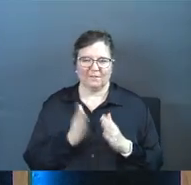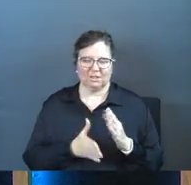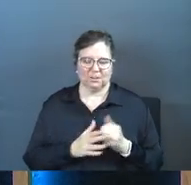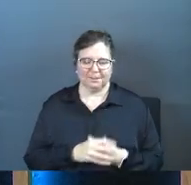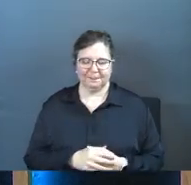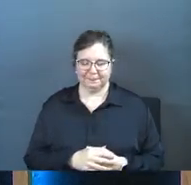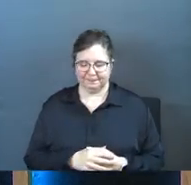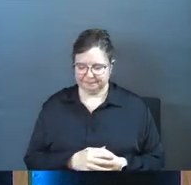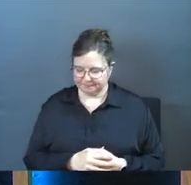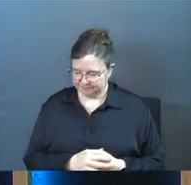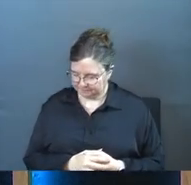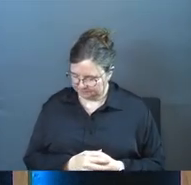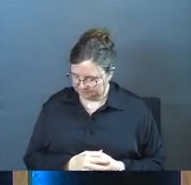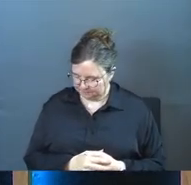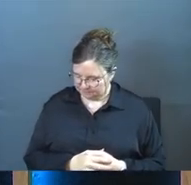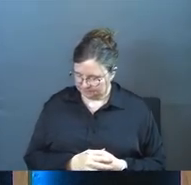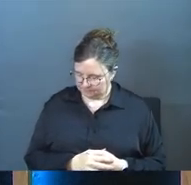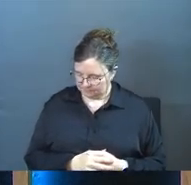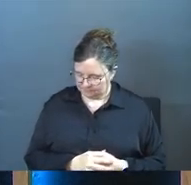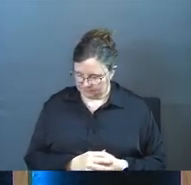up.